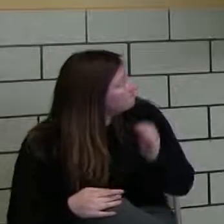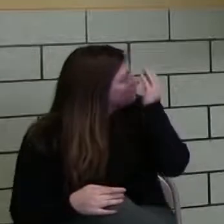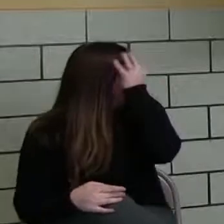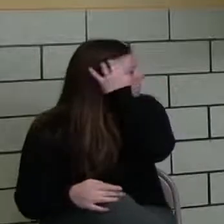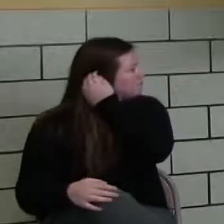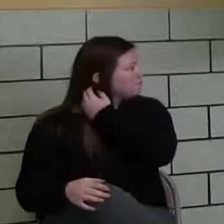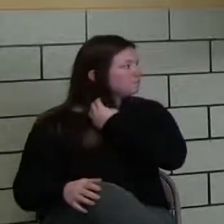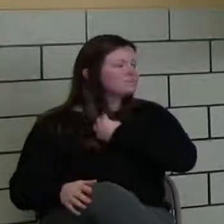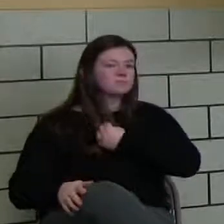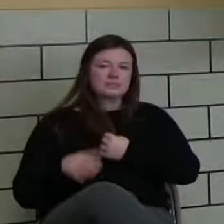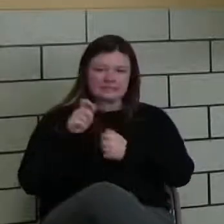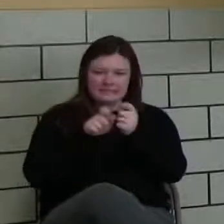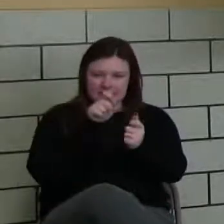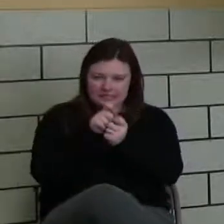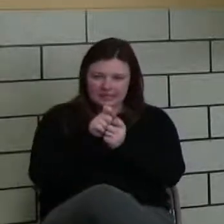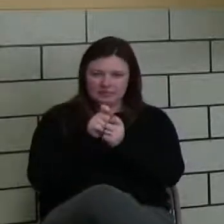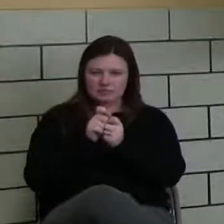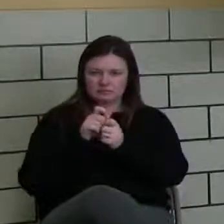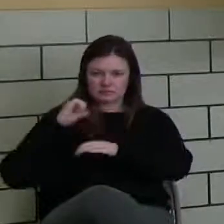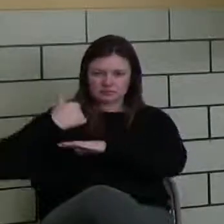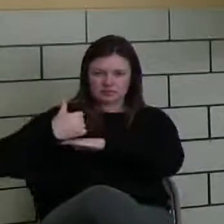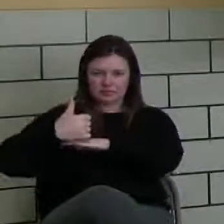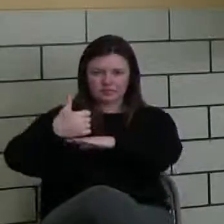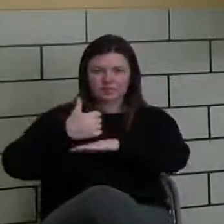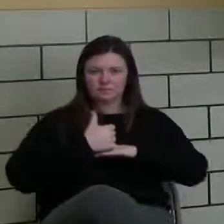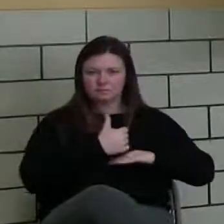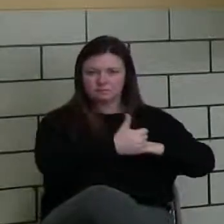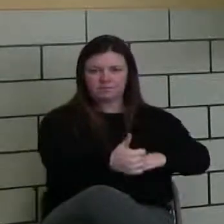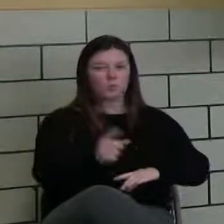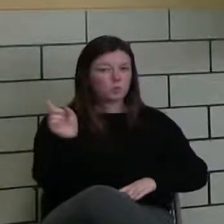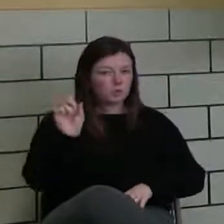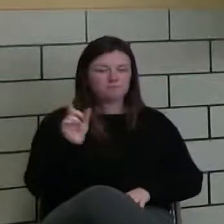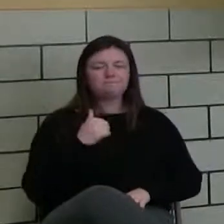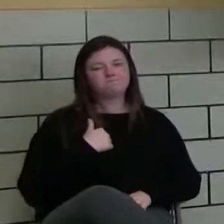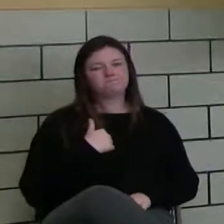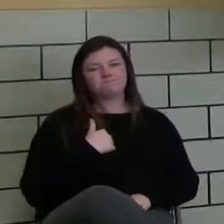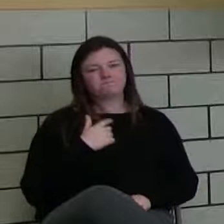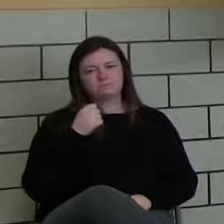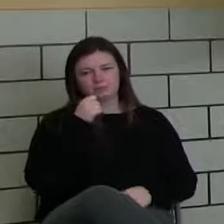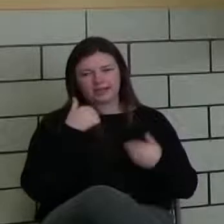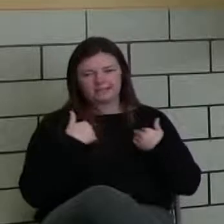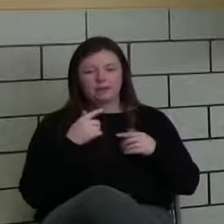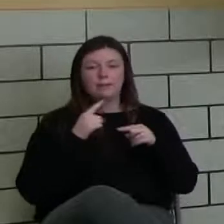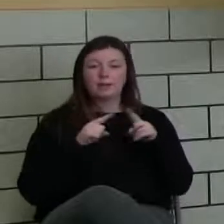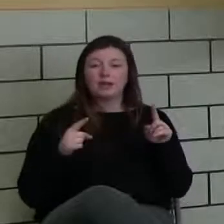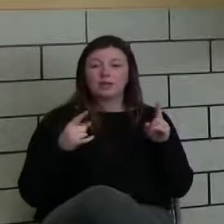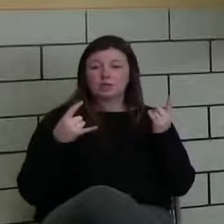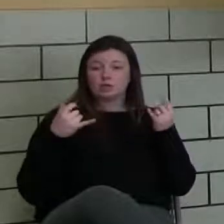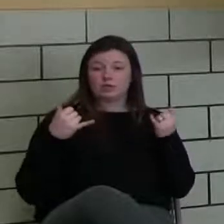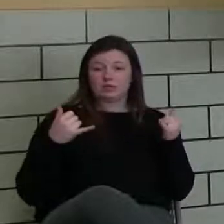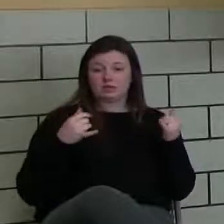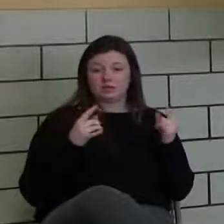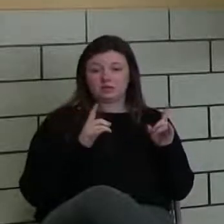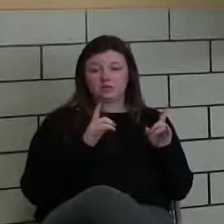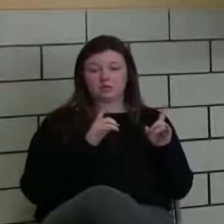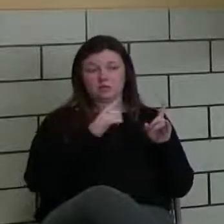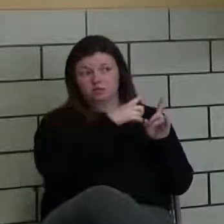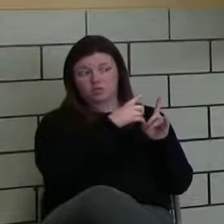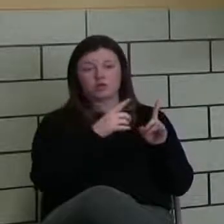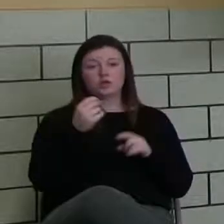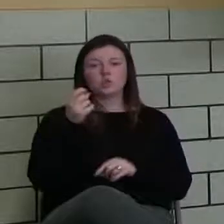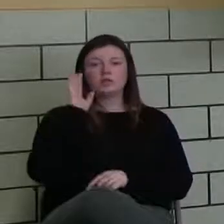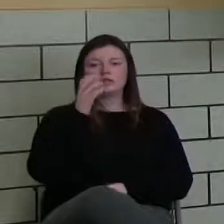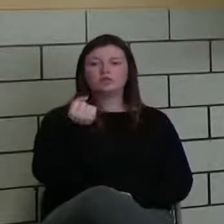in this actual image. But what we have throughout the corridor along Main Street is pedestrian scale lighting. Those are 12 foot